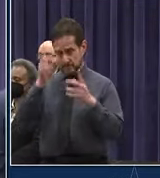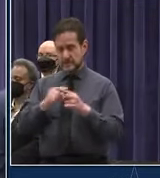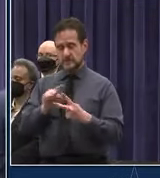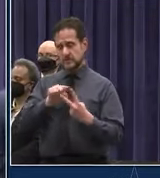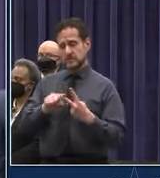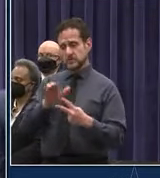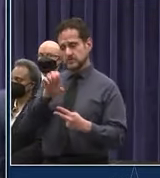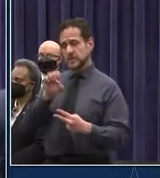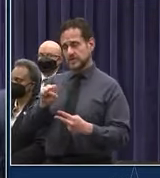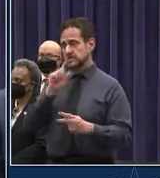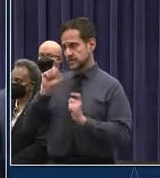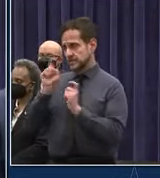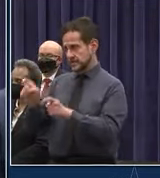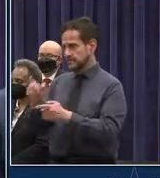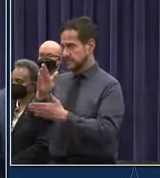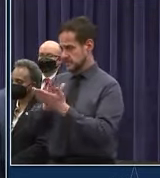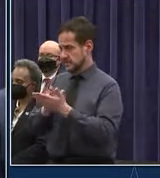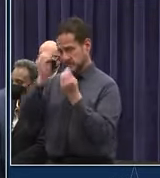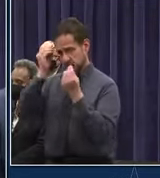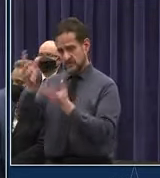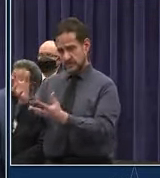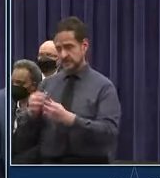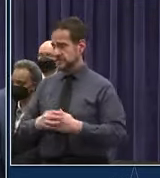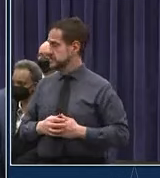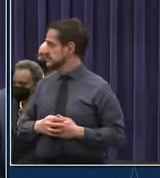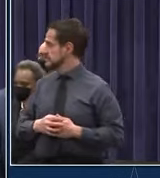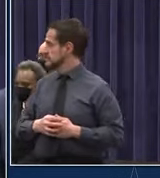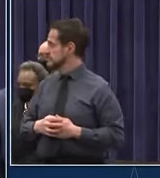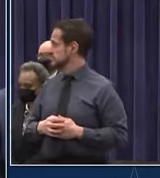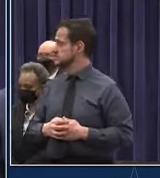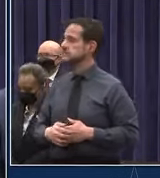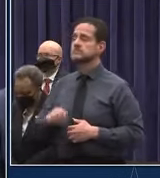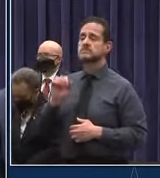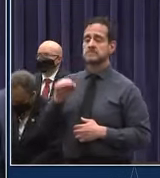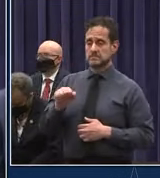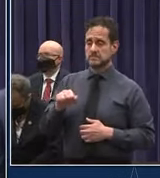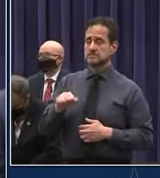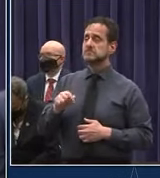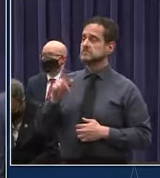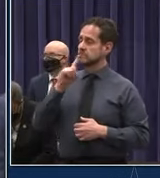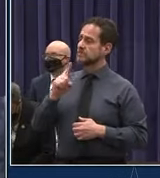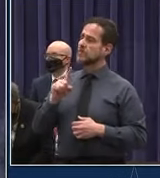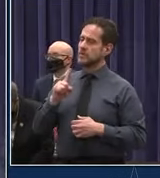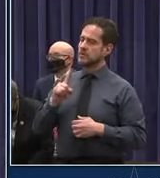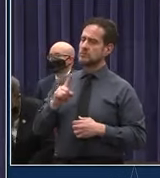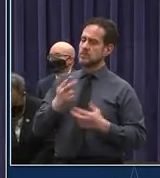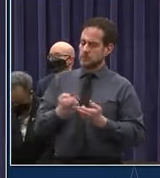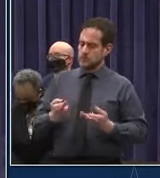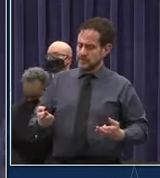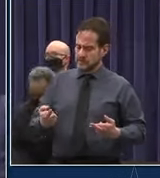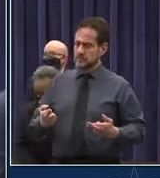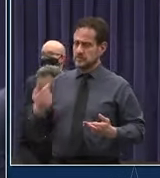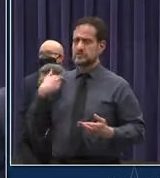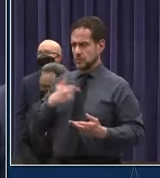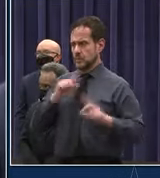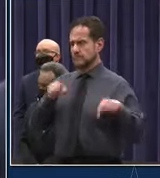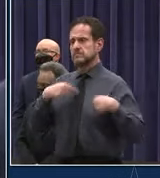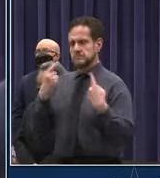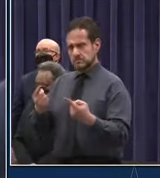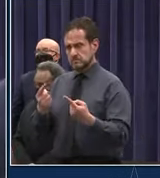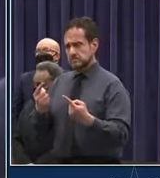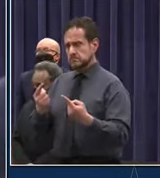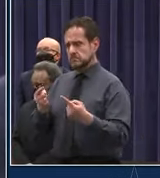to those cases? And is the community cooperating? Have you made any progress on those? And then also, if there's any update in the hit and run